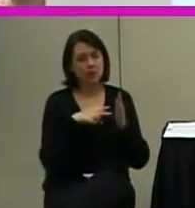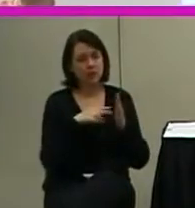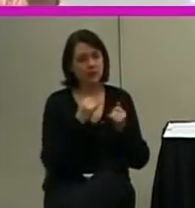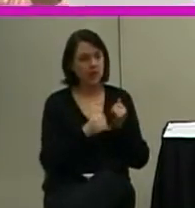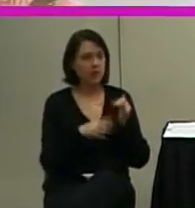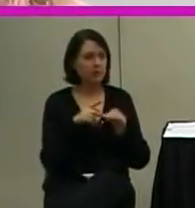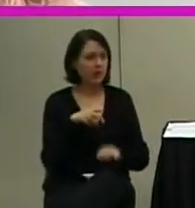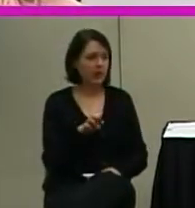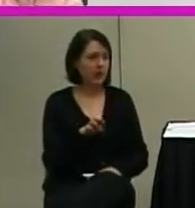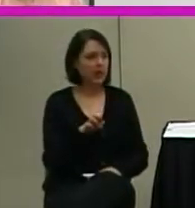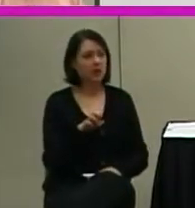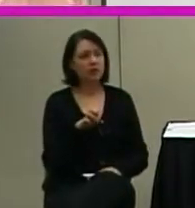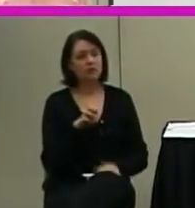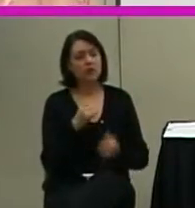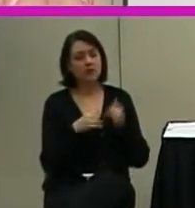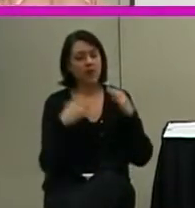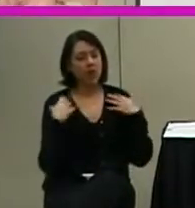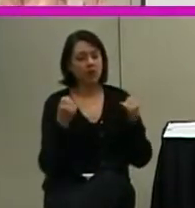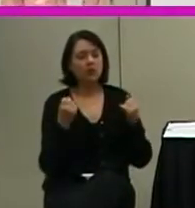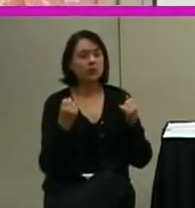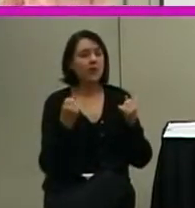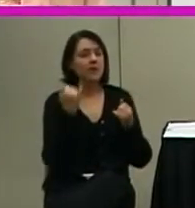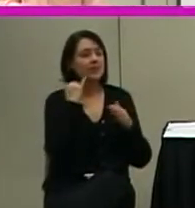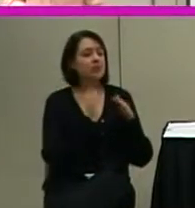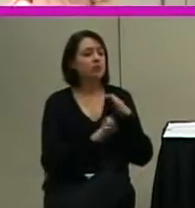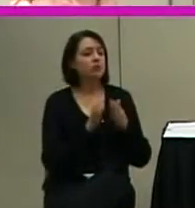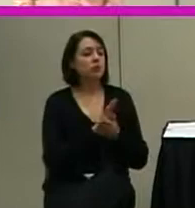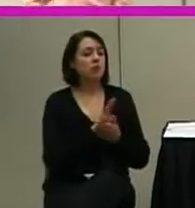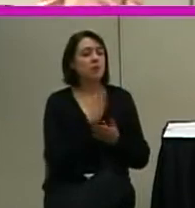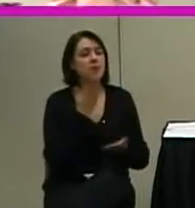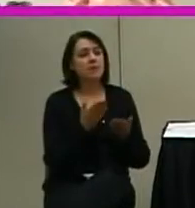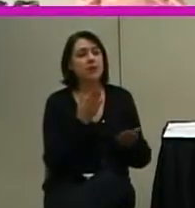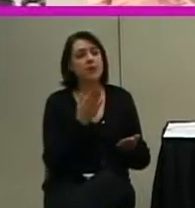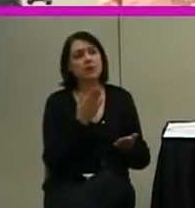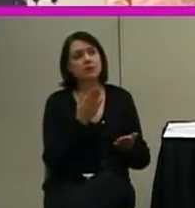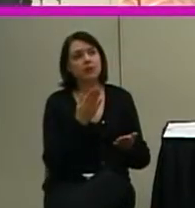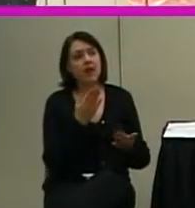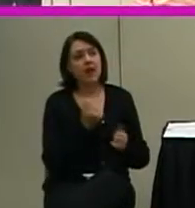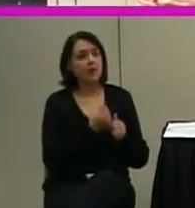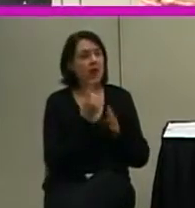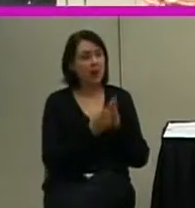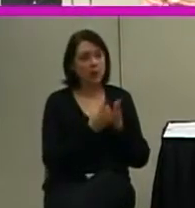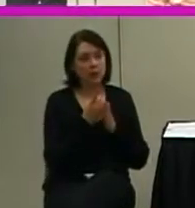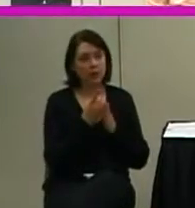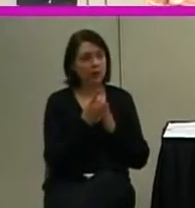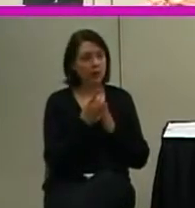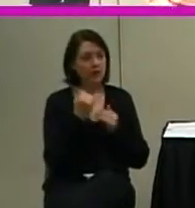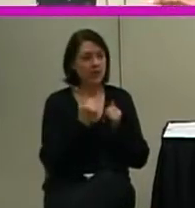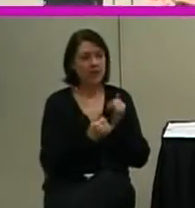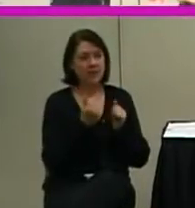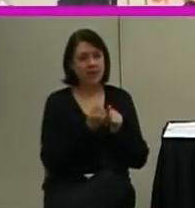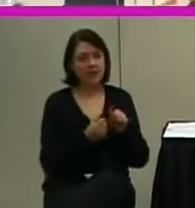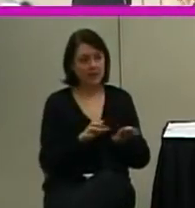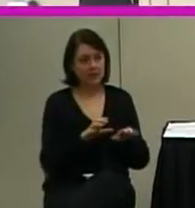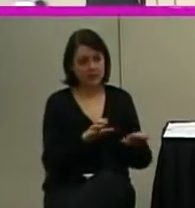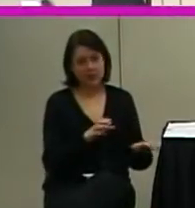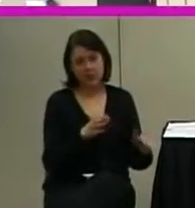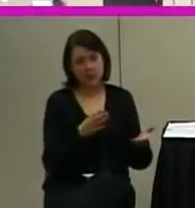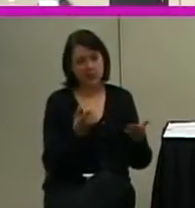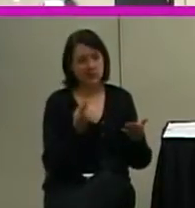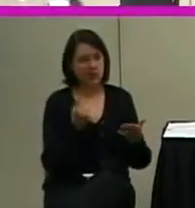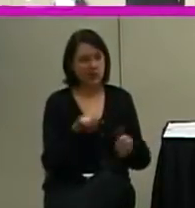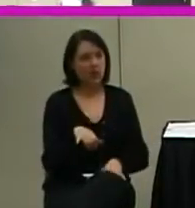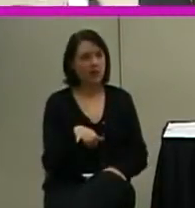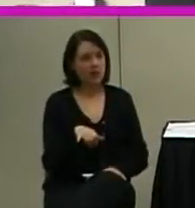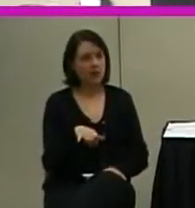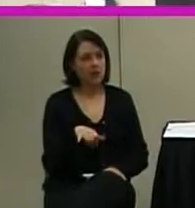end of PE, at the end of health. If it's elementary school, it might be once every hour or so, or at the end of every activity, or something like